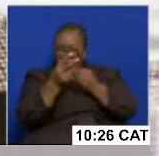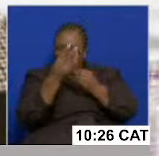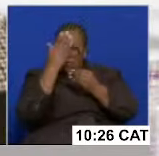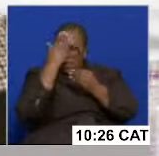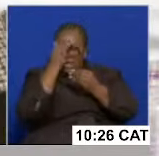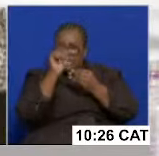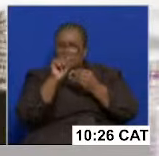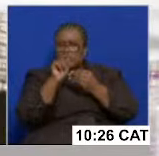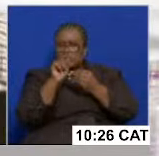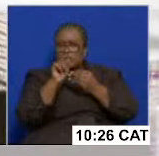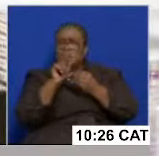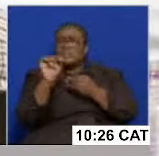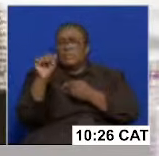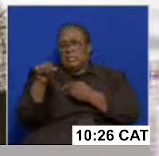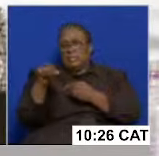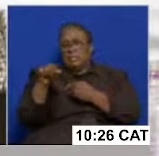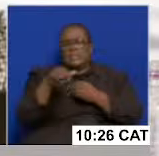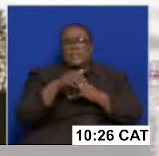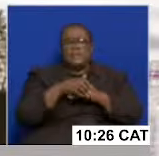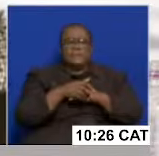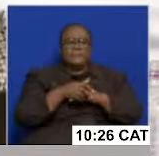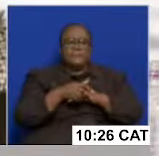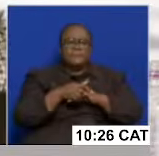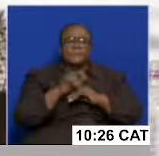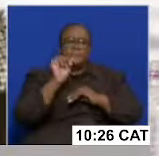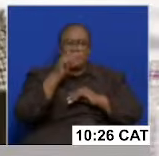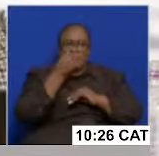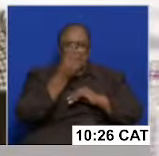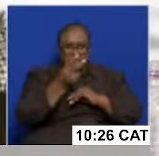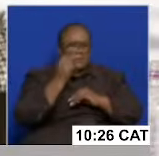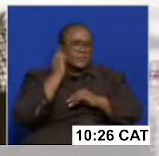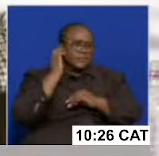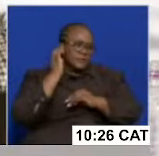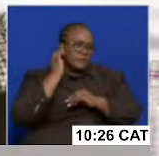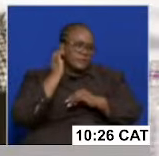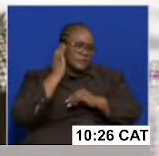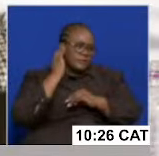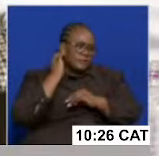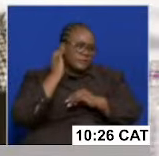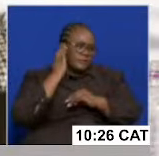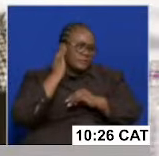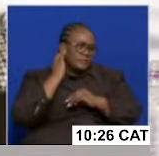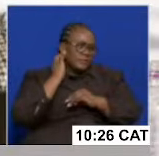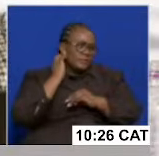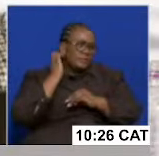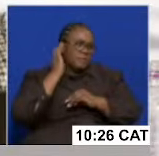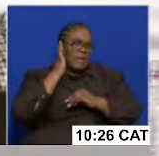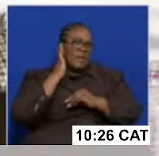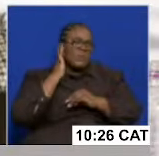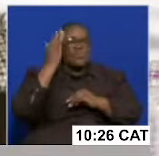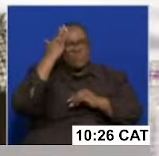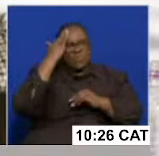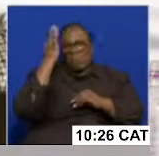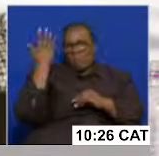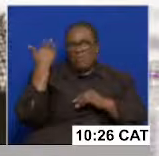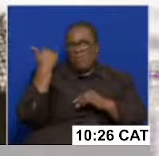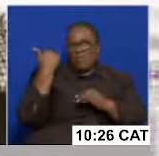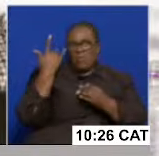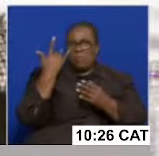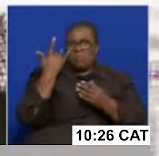Yes, I do. I see it here. Do you see it? Do you recognize it? Have you come across it before?